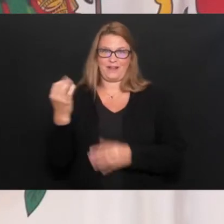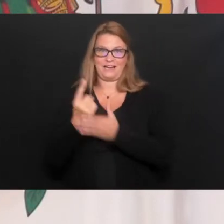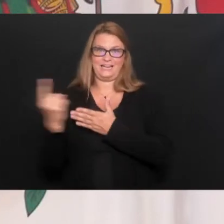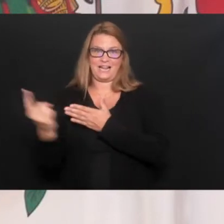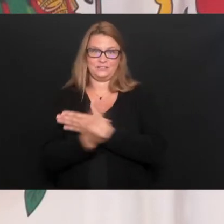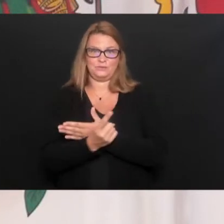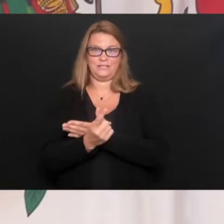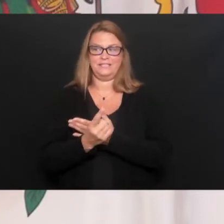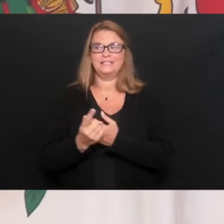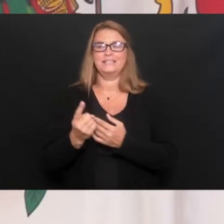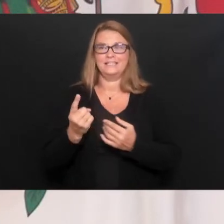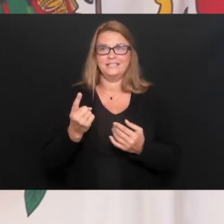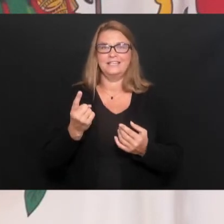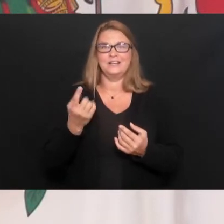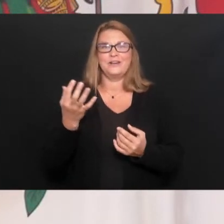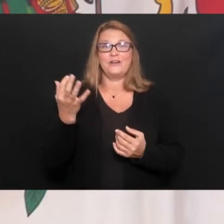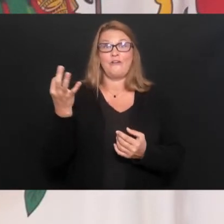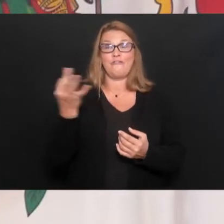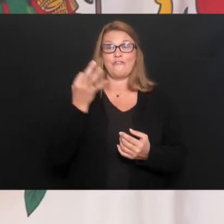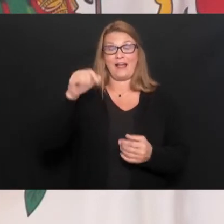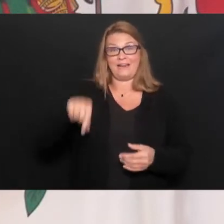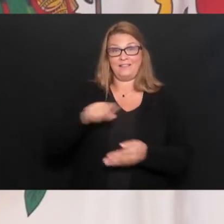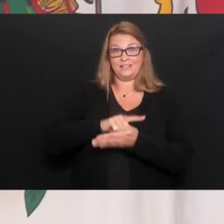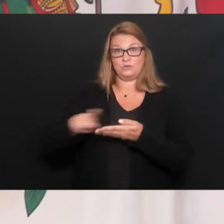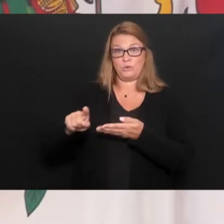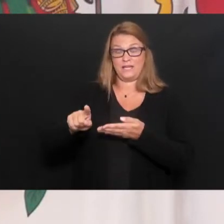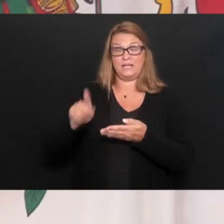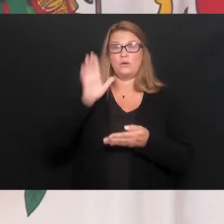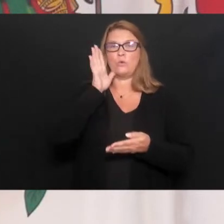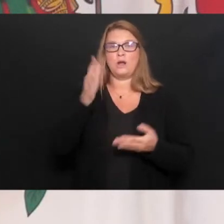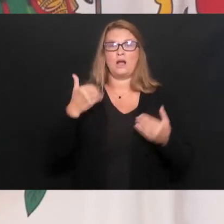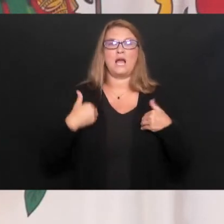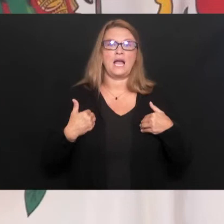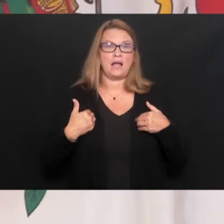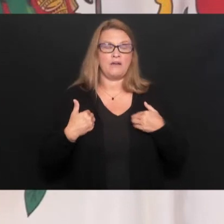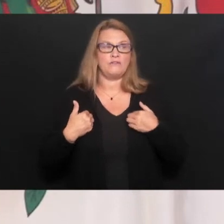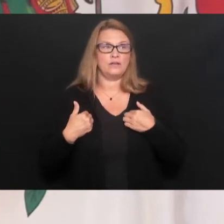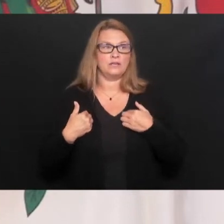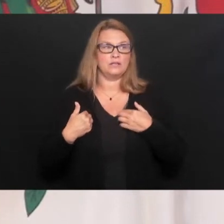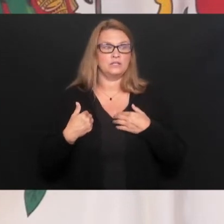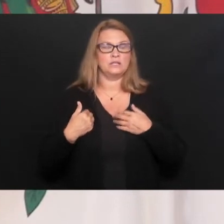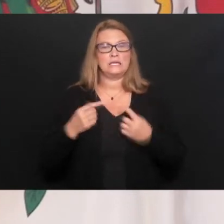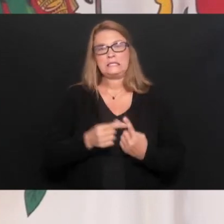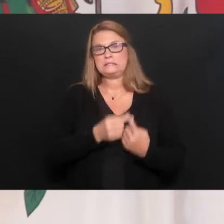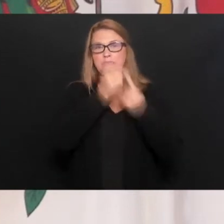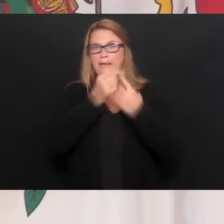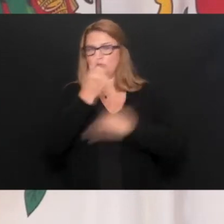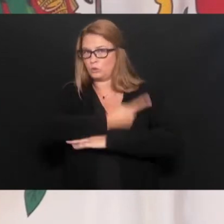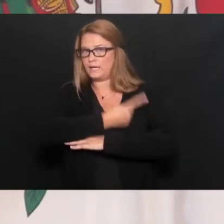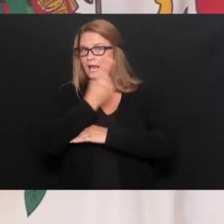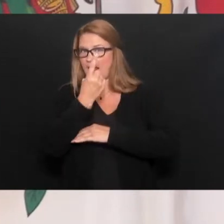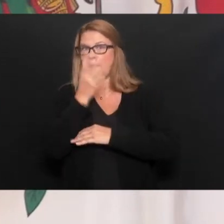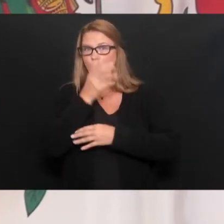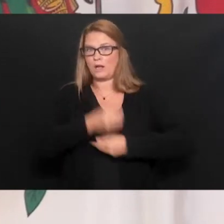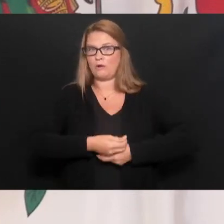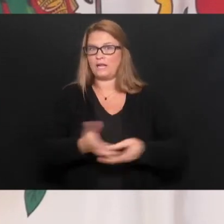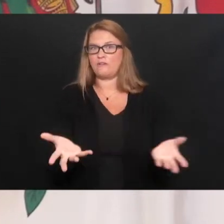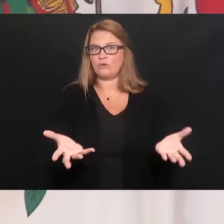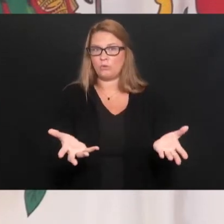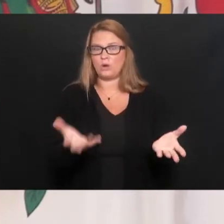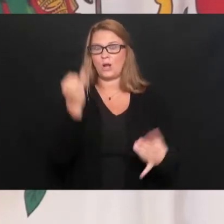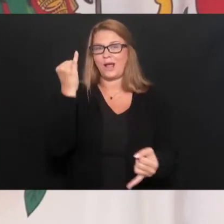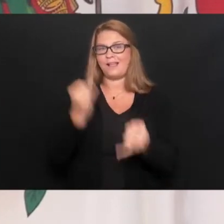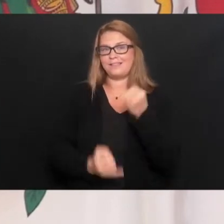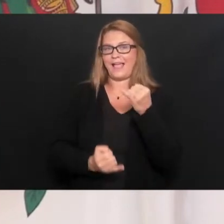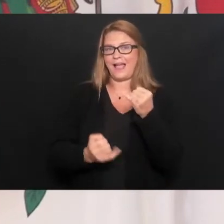On Friday of this week, we're going to do something that is pretty special, and we're going to give away our